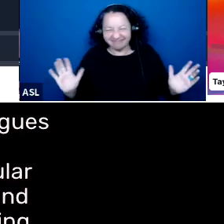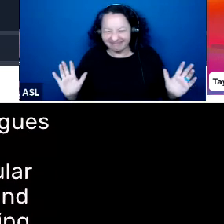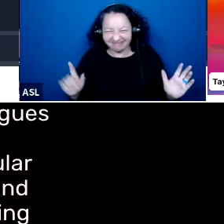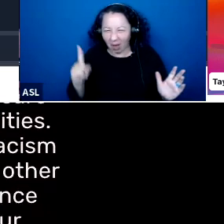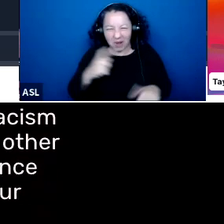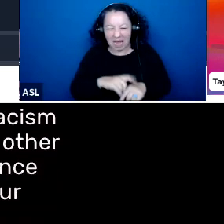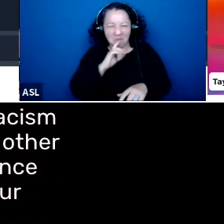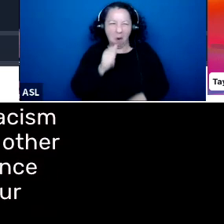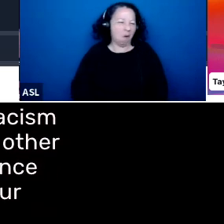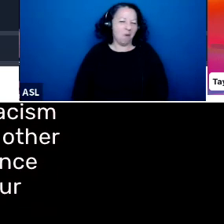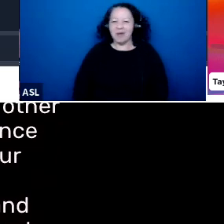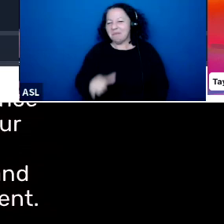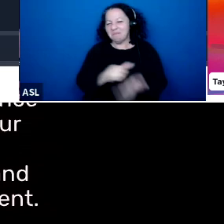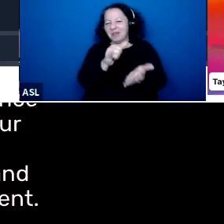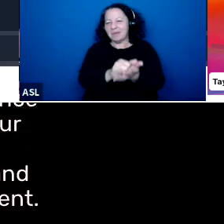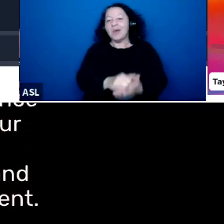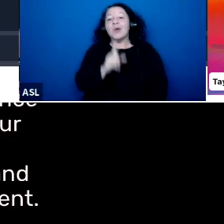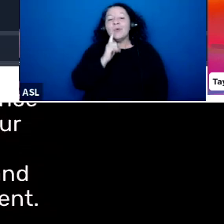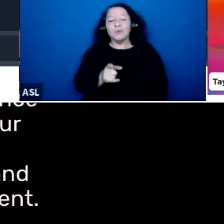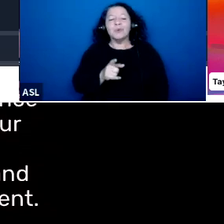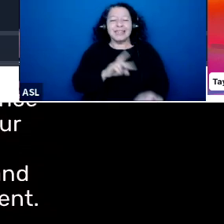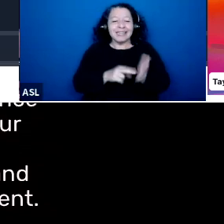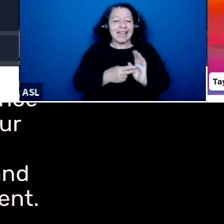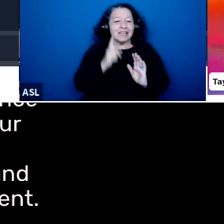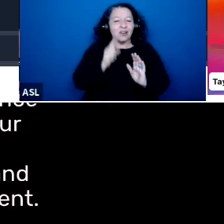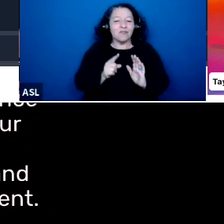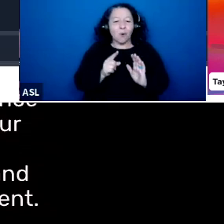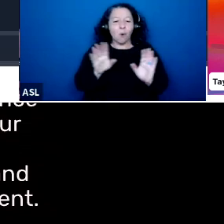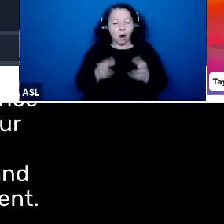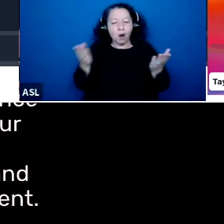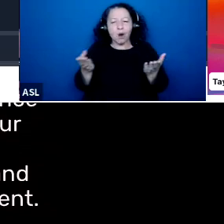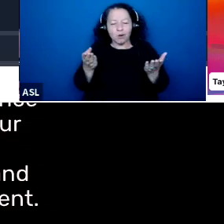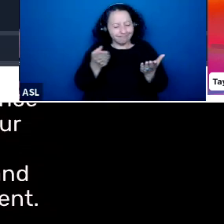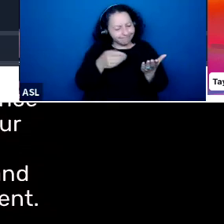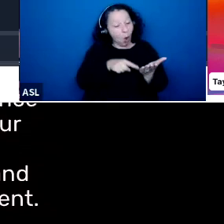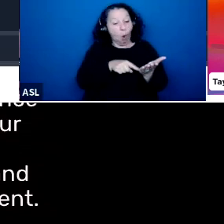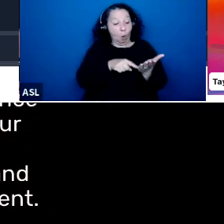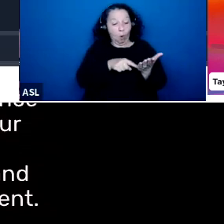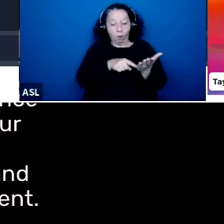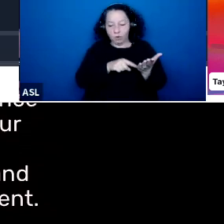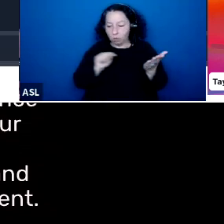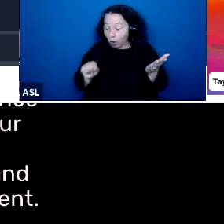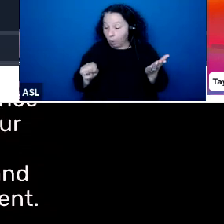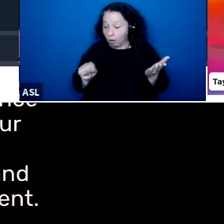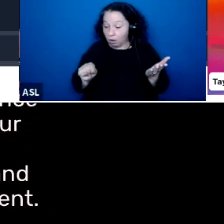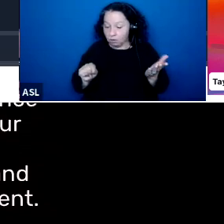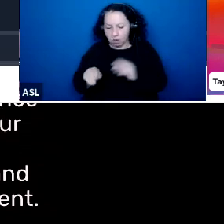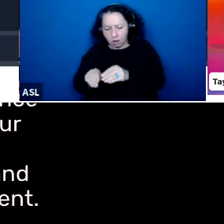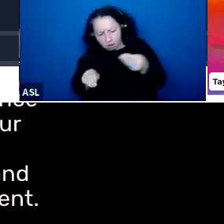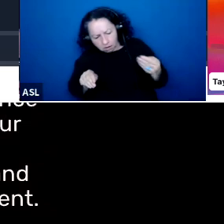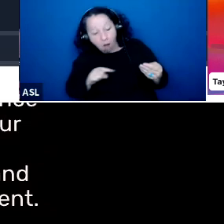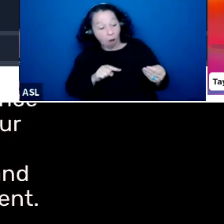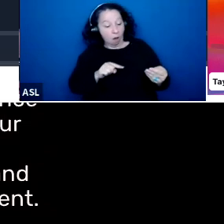not possible, right? So this was meant to be pieced up. There are animations in it, right? There are those section headers for you